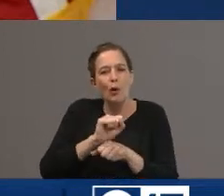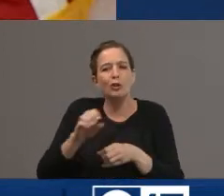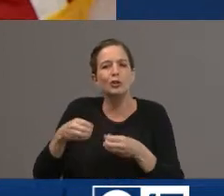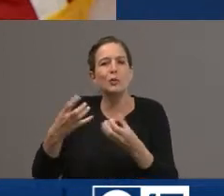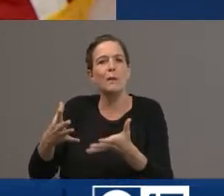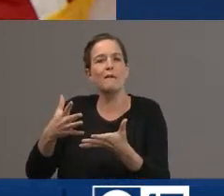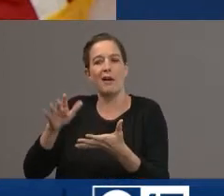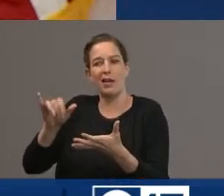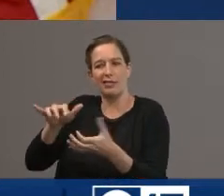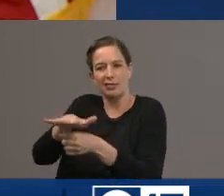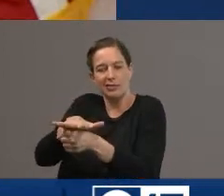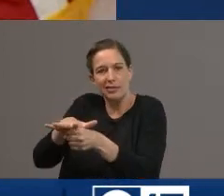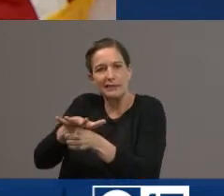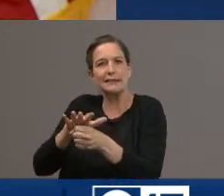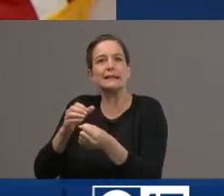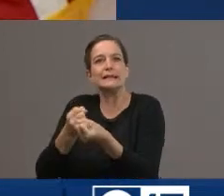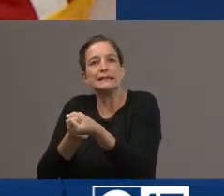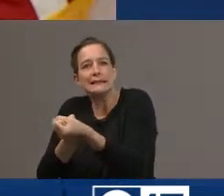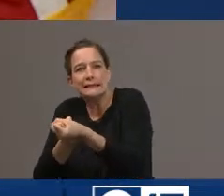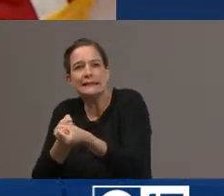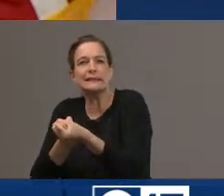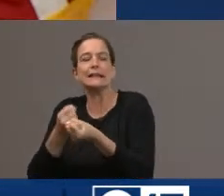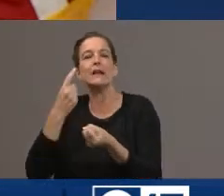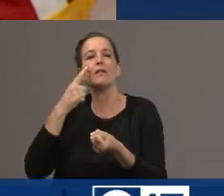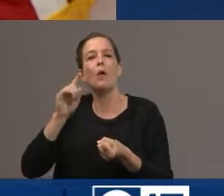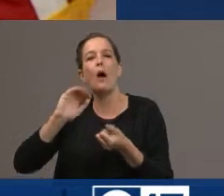for infection control guidelines.